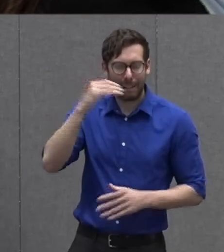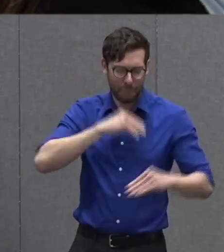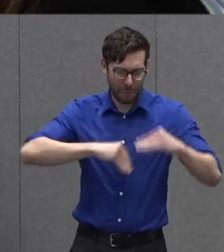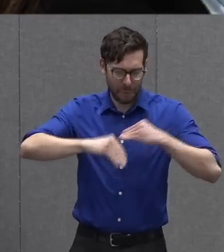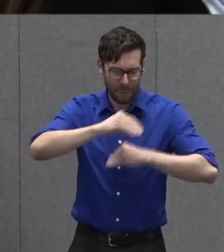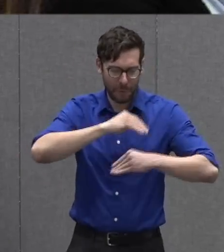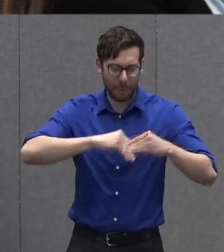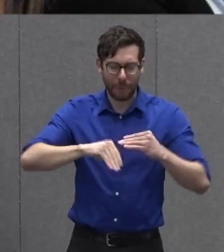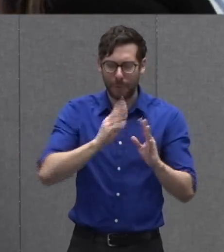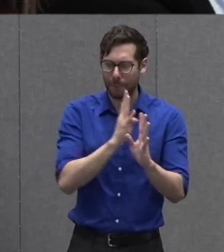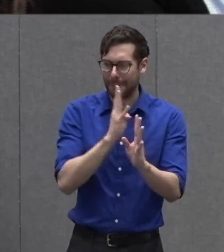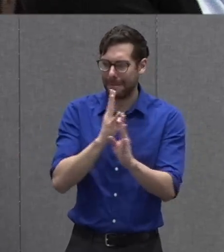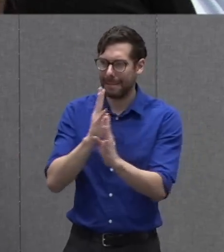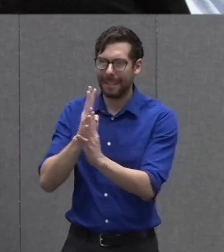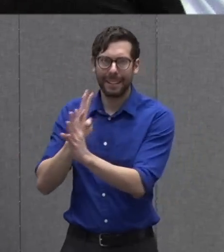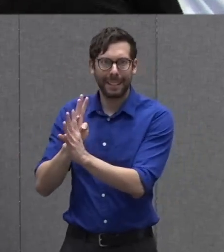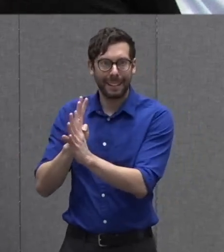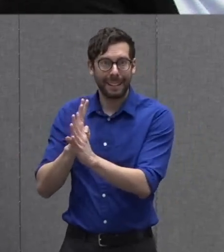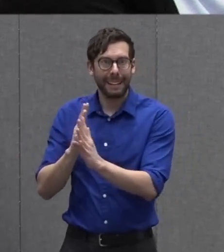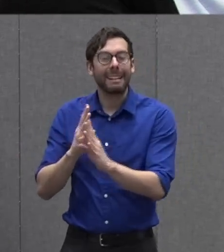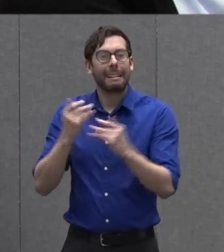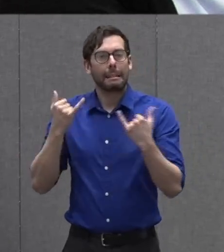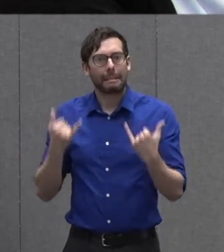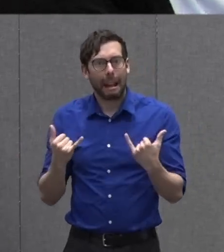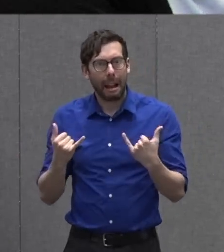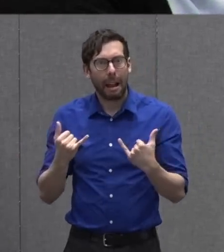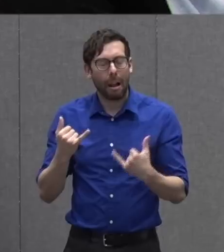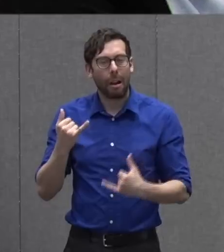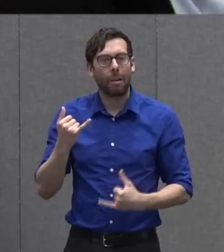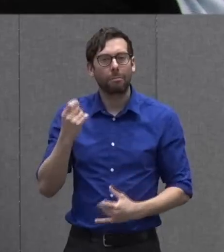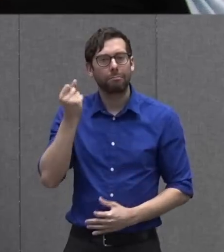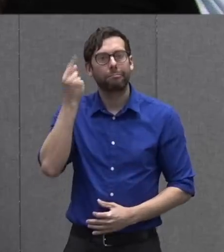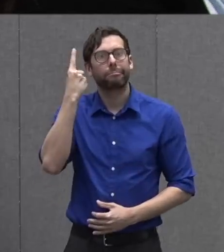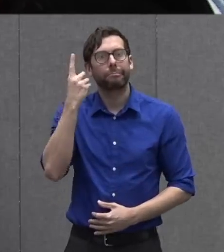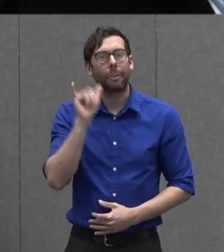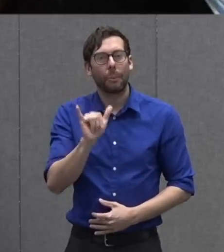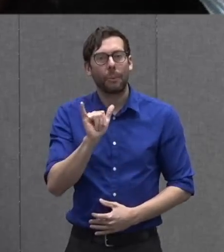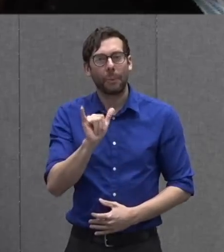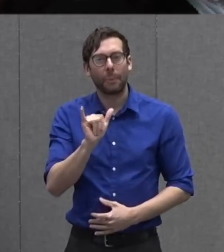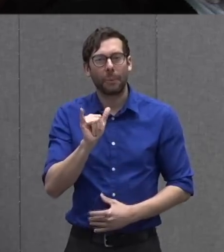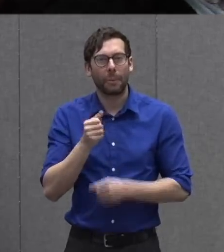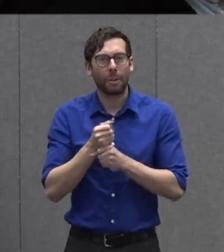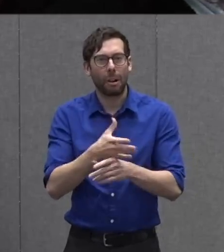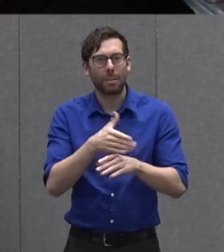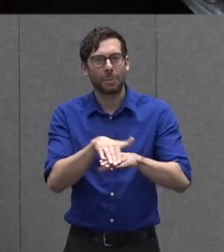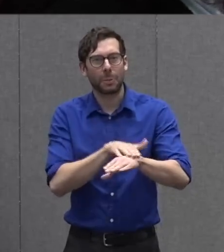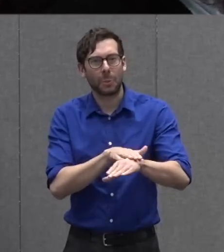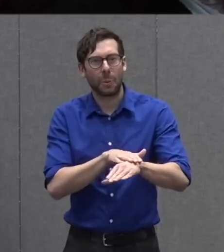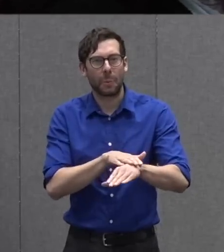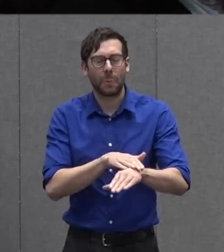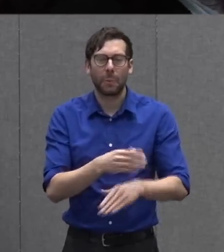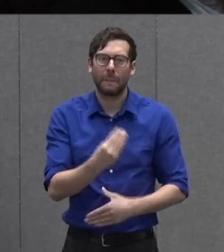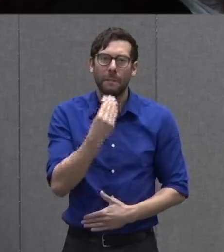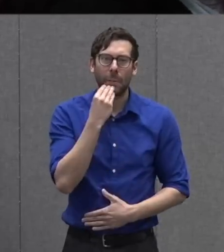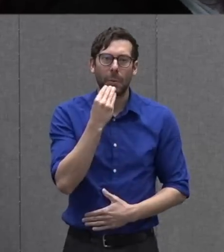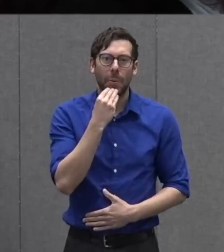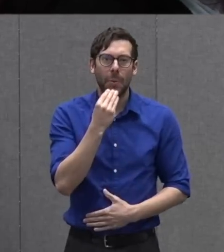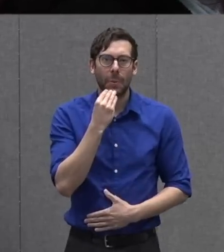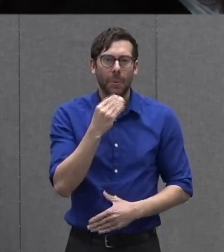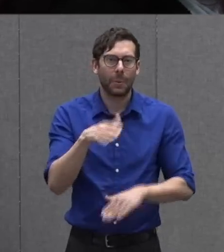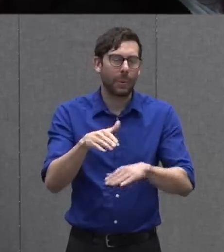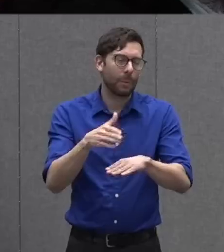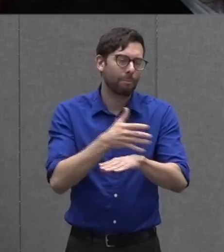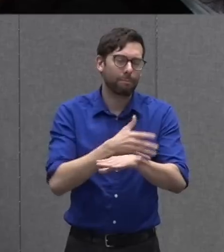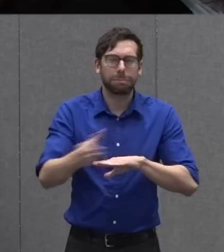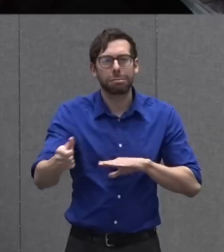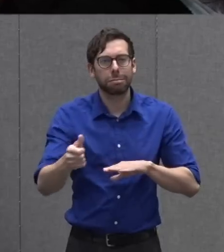slow. And there's no more food. Oh no. All the ants raced